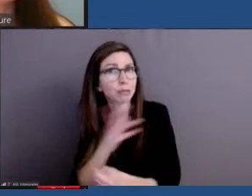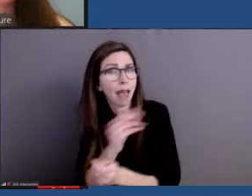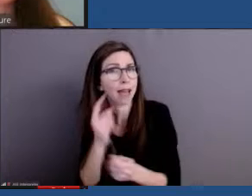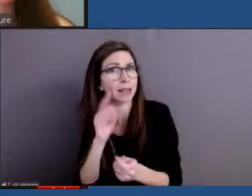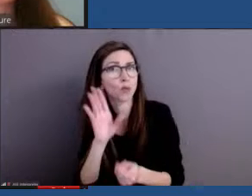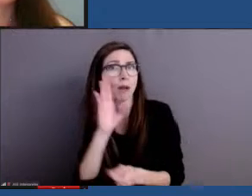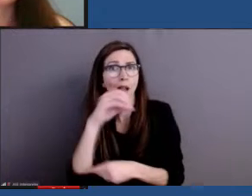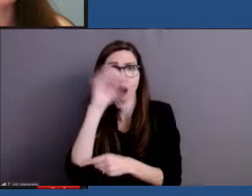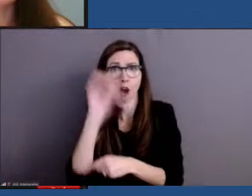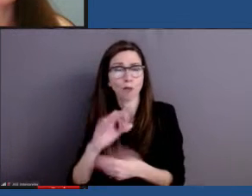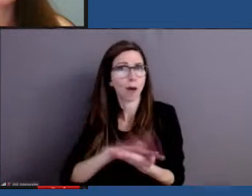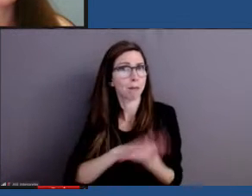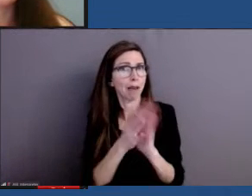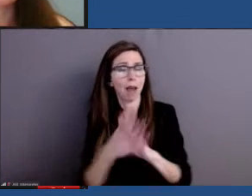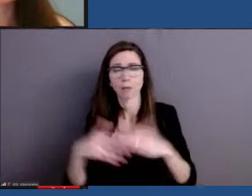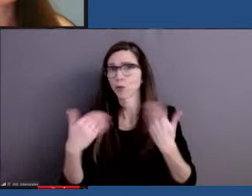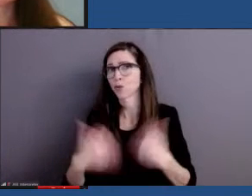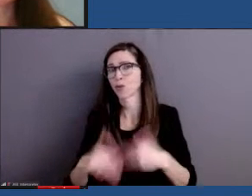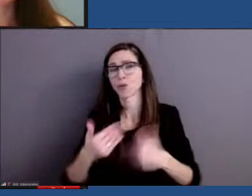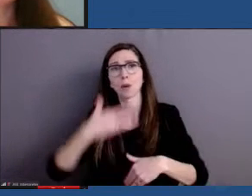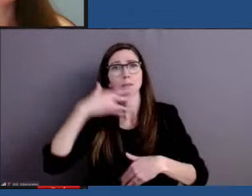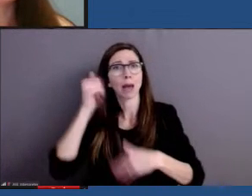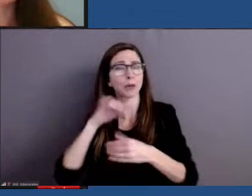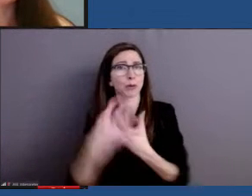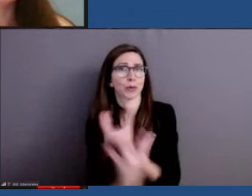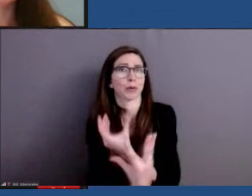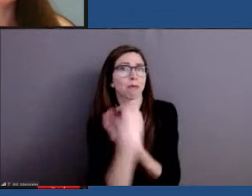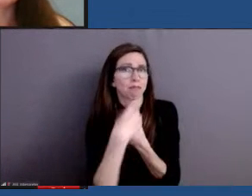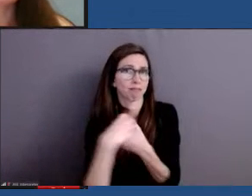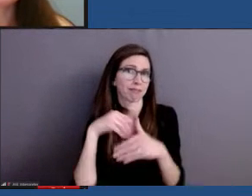inclusive city for all. Ensemble, nous pouvons